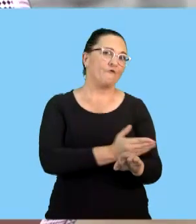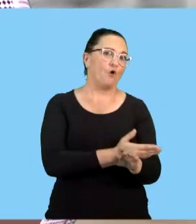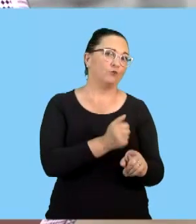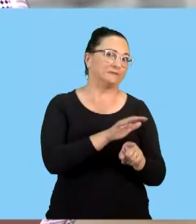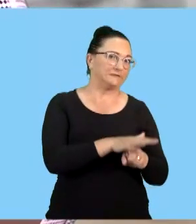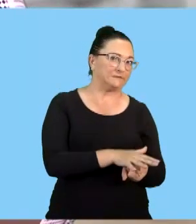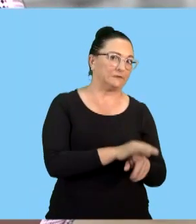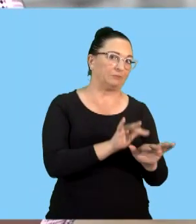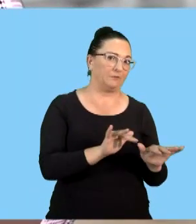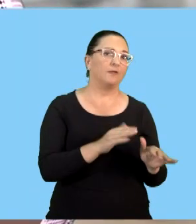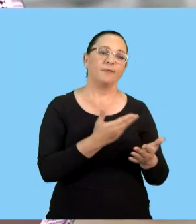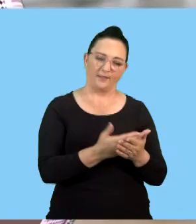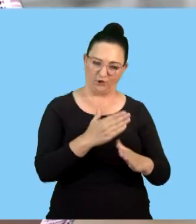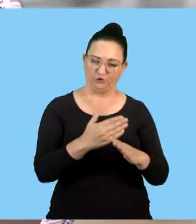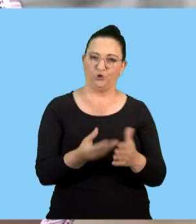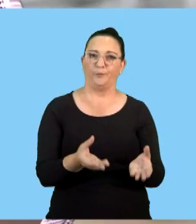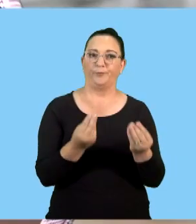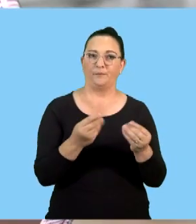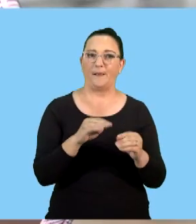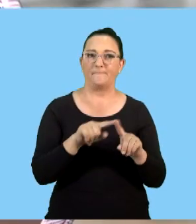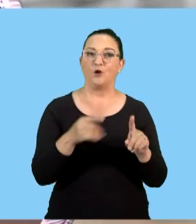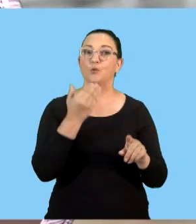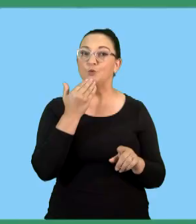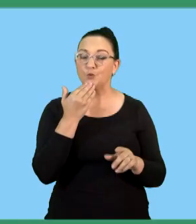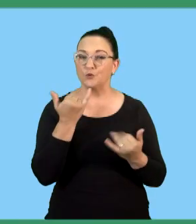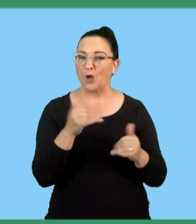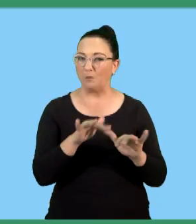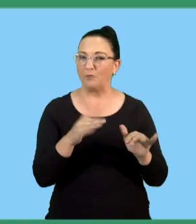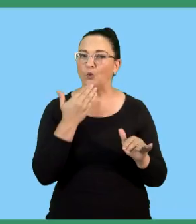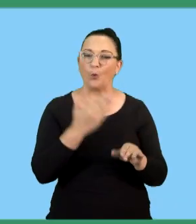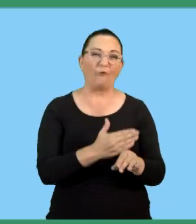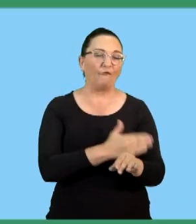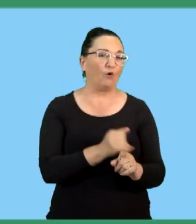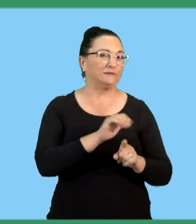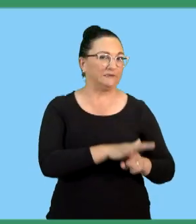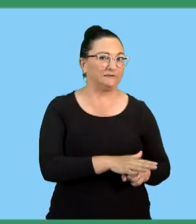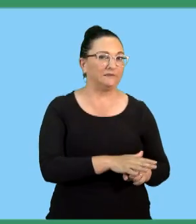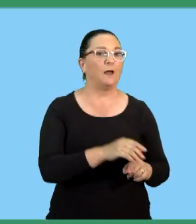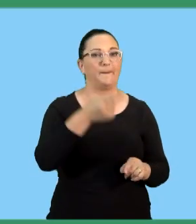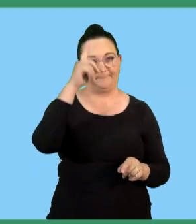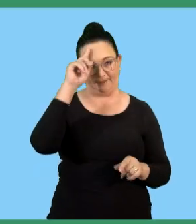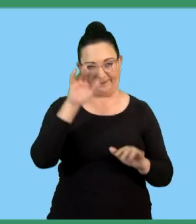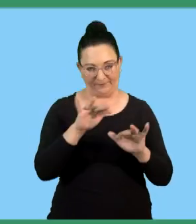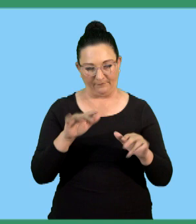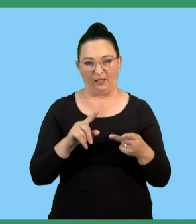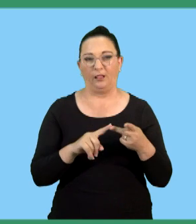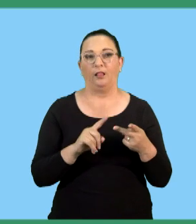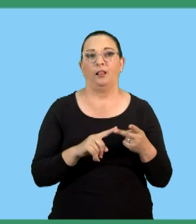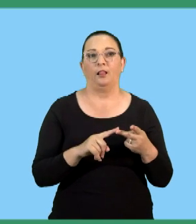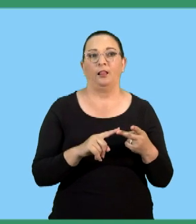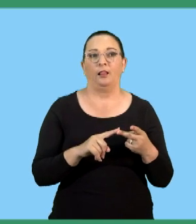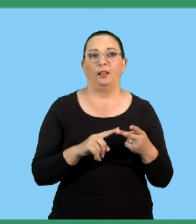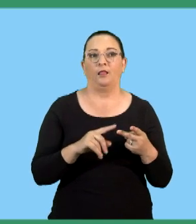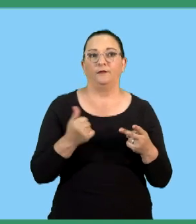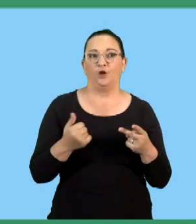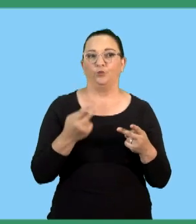disadvantaged people. Now, let's not forget who is our previously disadvantaged people. We are looking at Black people, we are looking